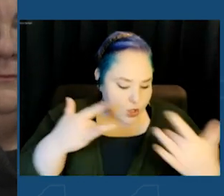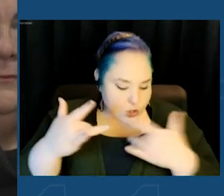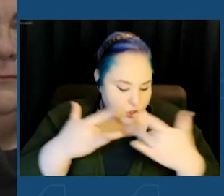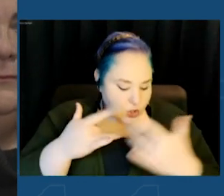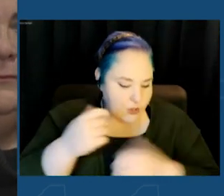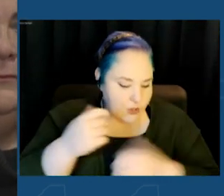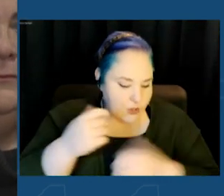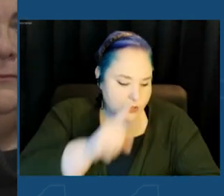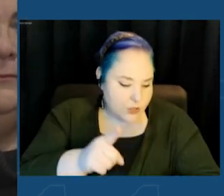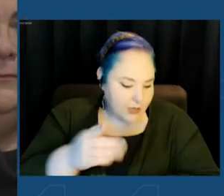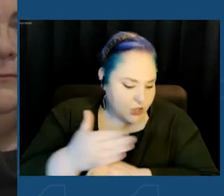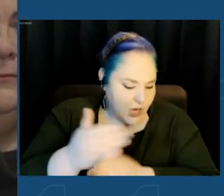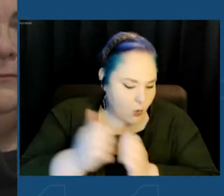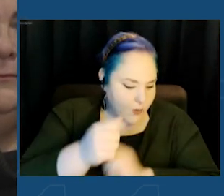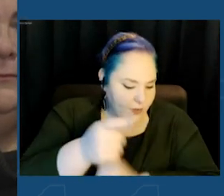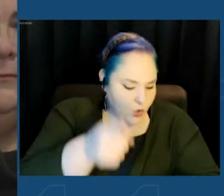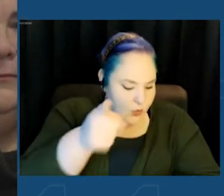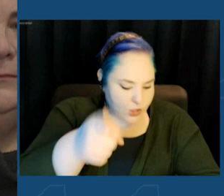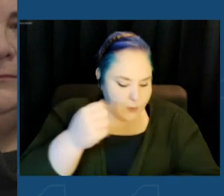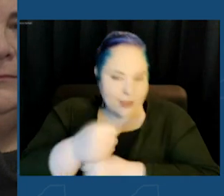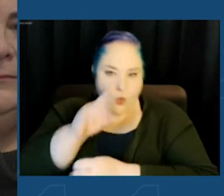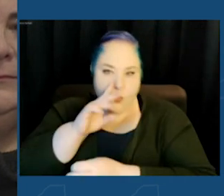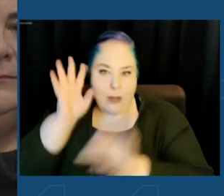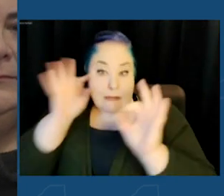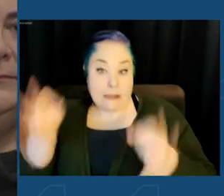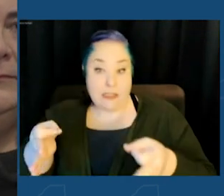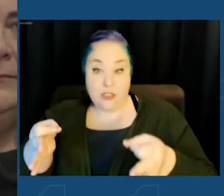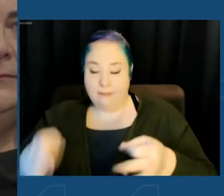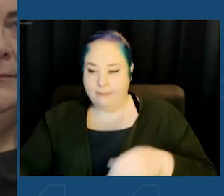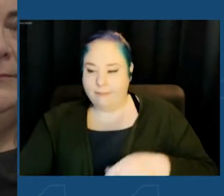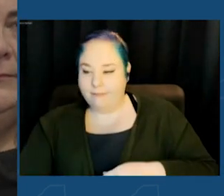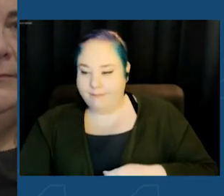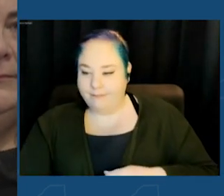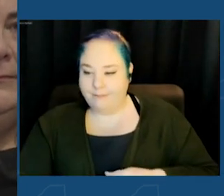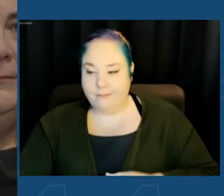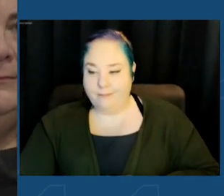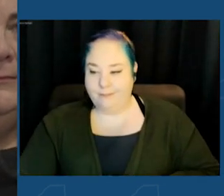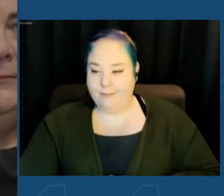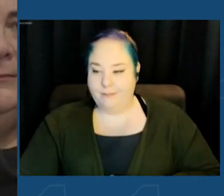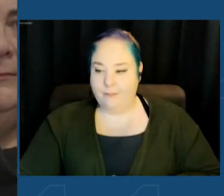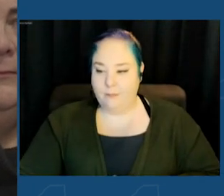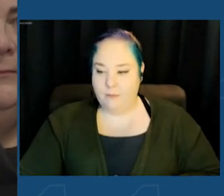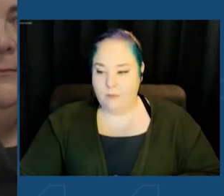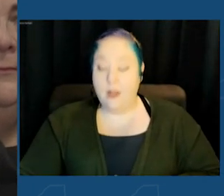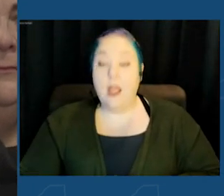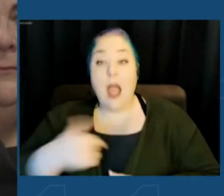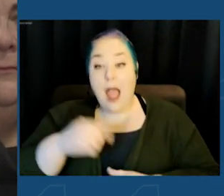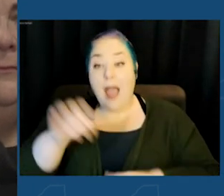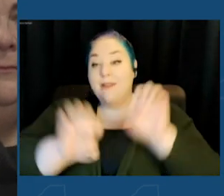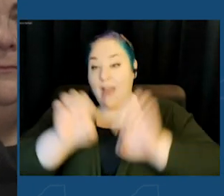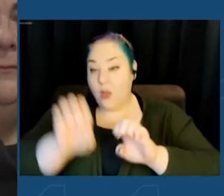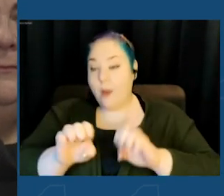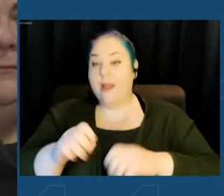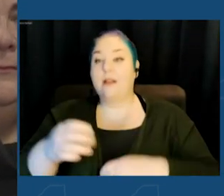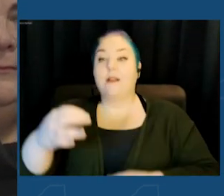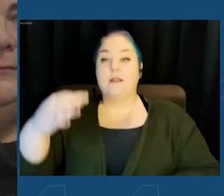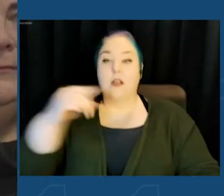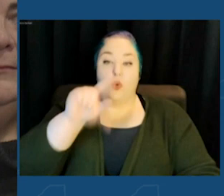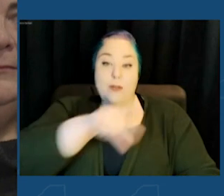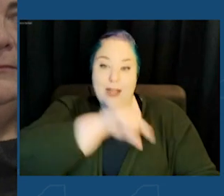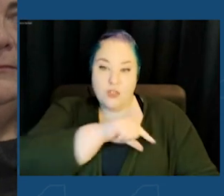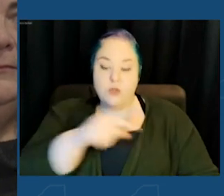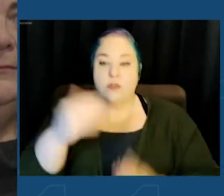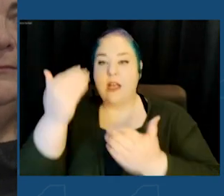did you make the right decision I will tell you I went to the process of evaluating the credentials and the record